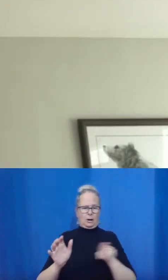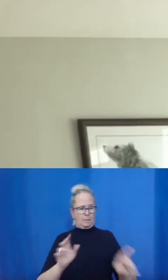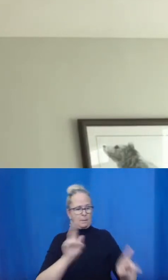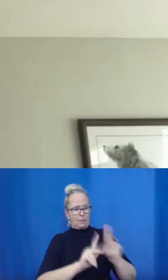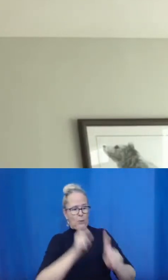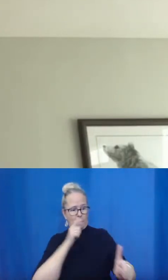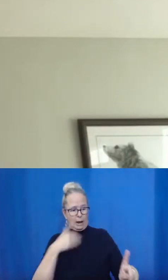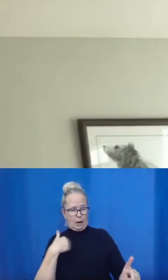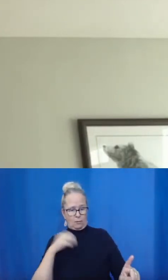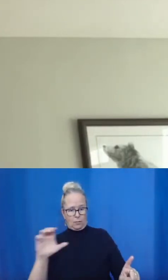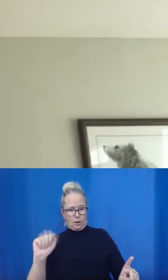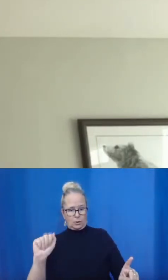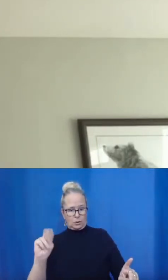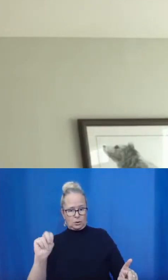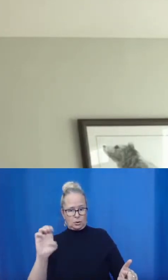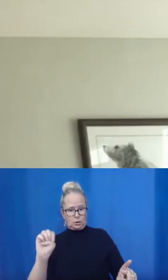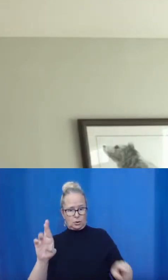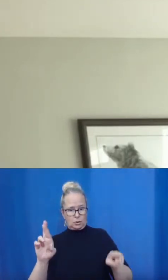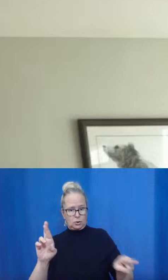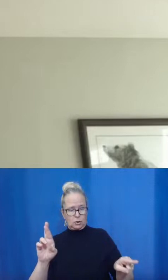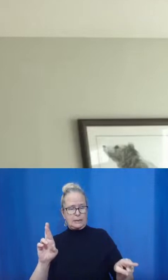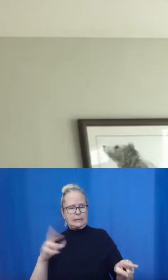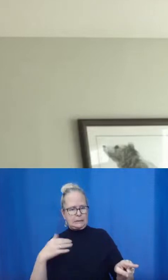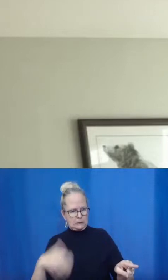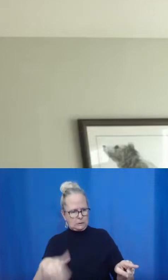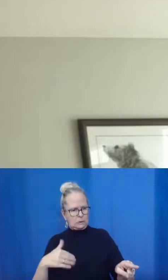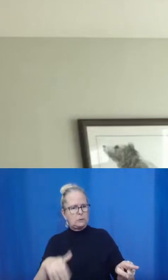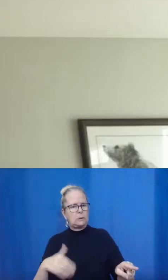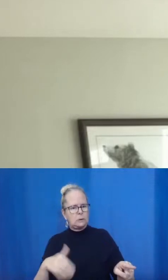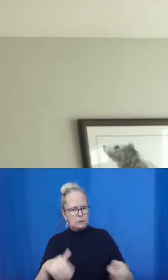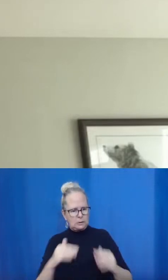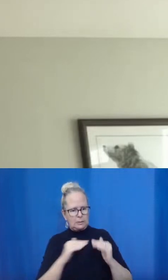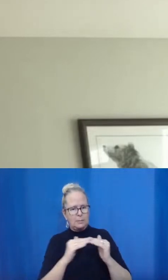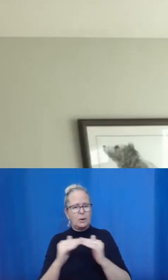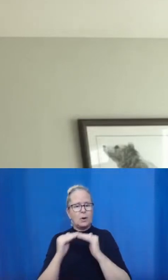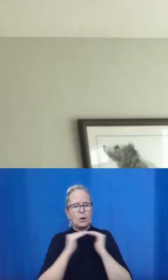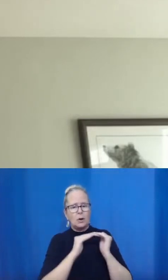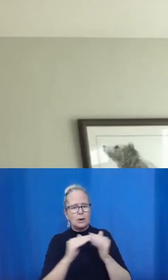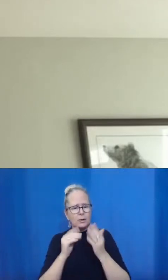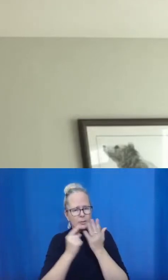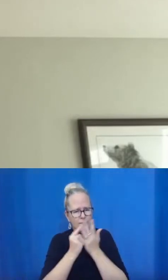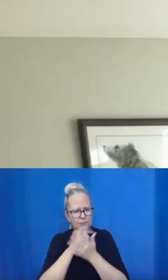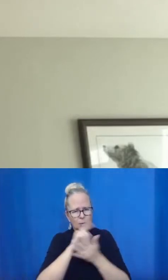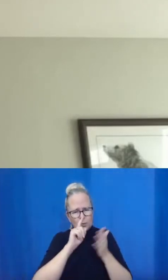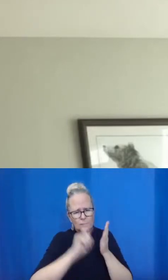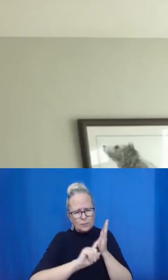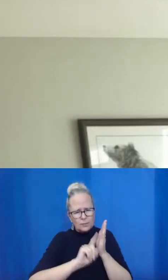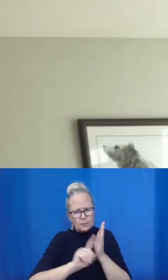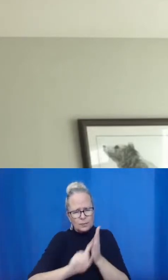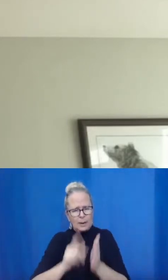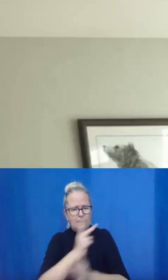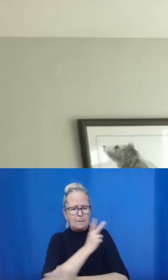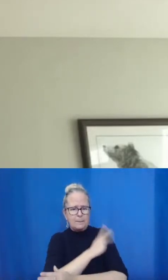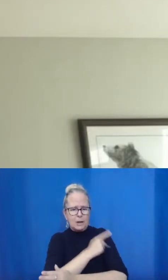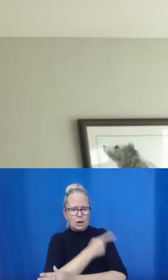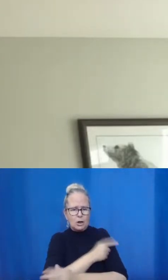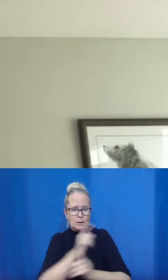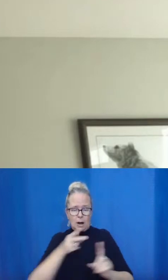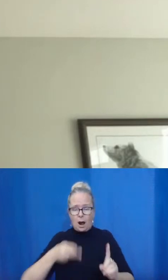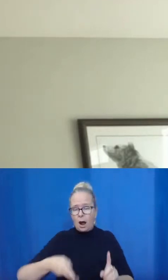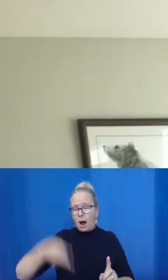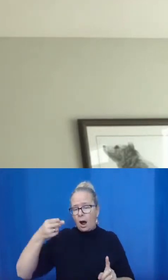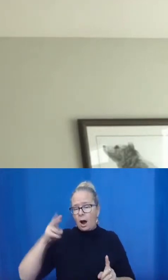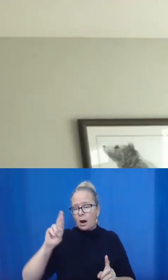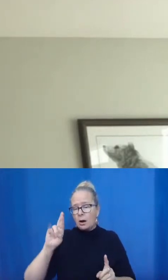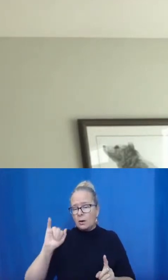April of this year that included 15 studies and more than 3,000 patients from the UK, Europe, the US, and Canada found that the overall case